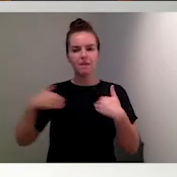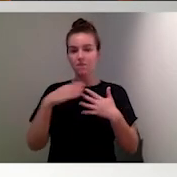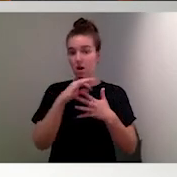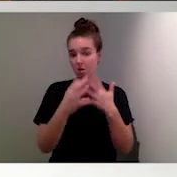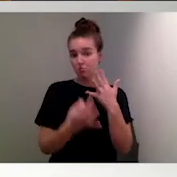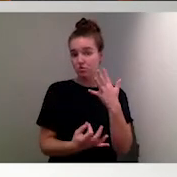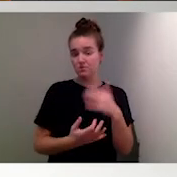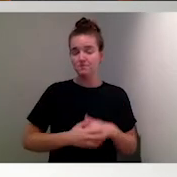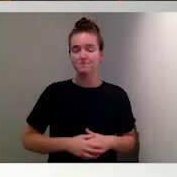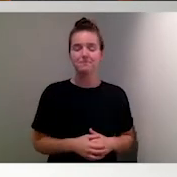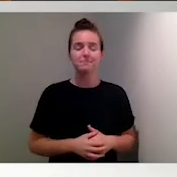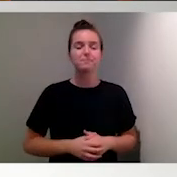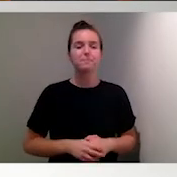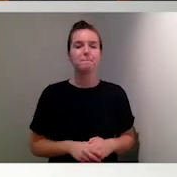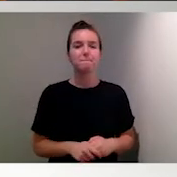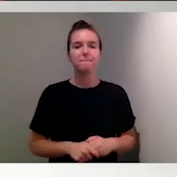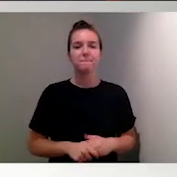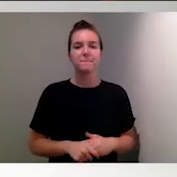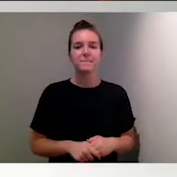we'll talk a little bit more about